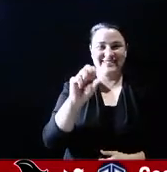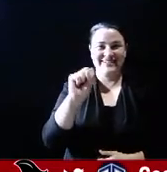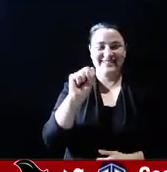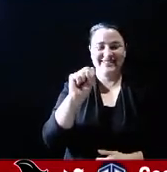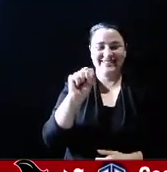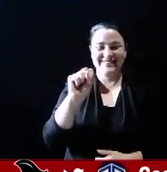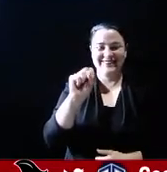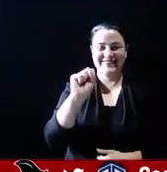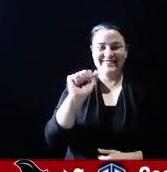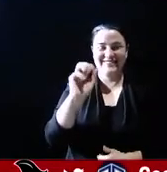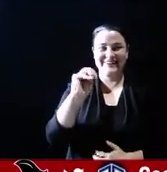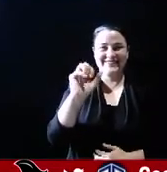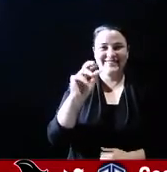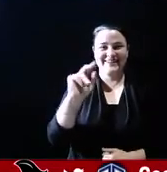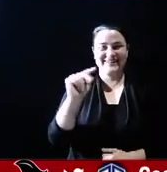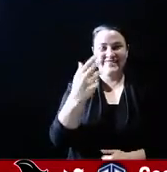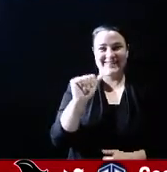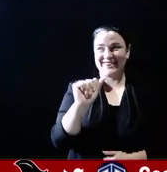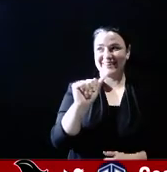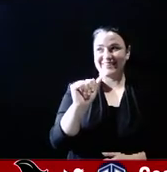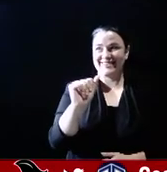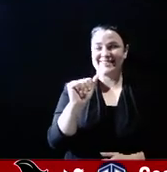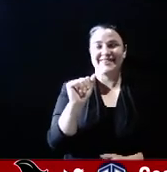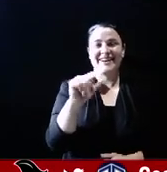Samantha Grace Hillier,